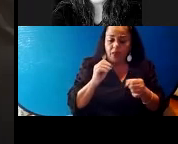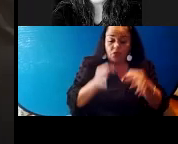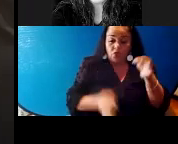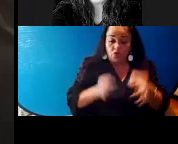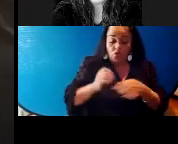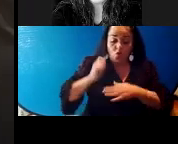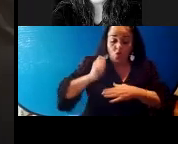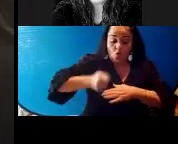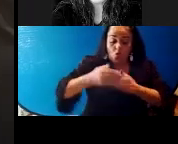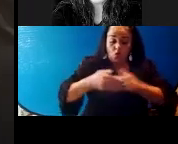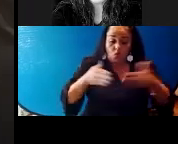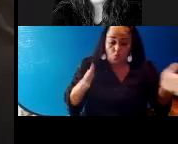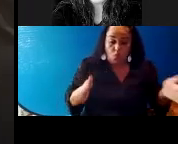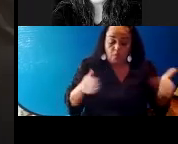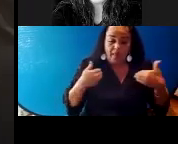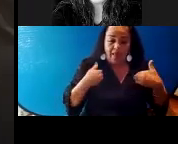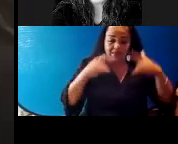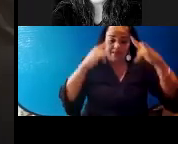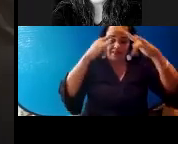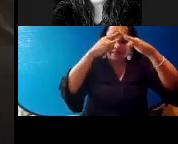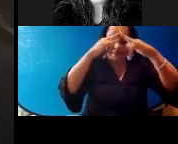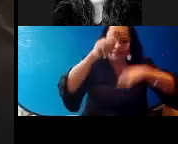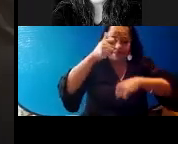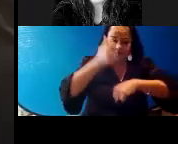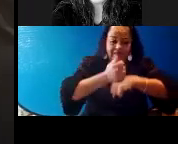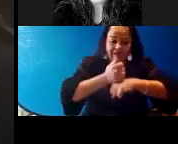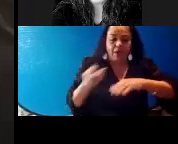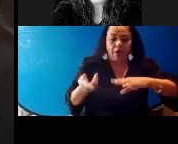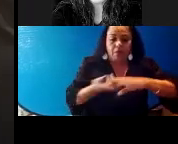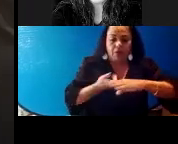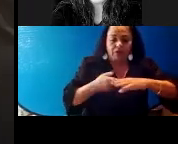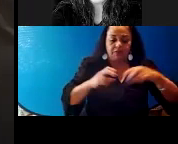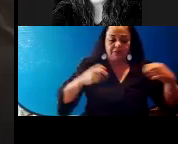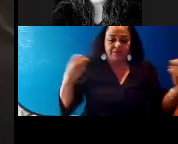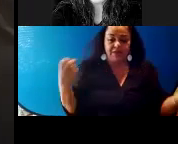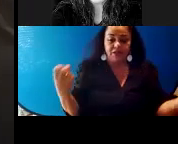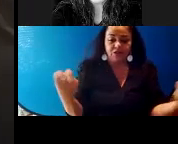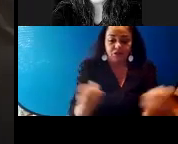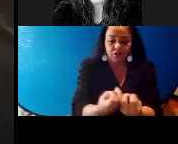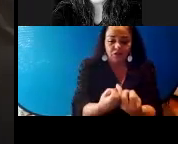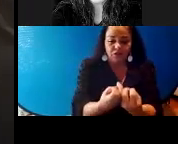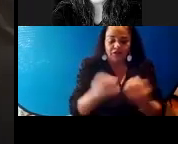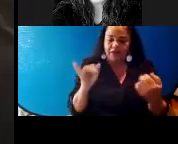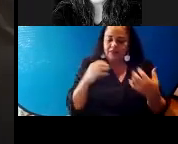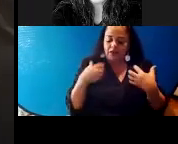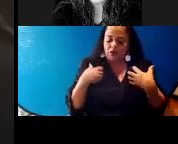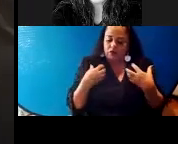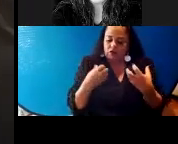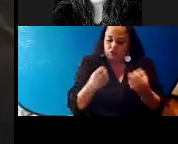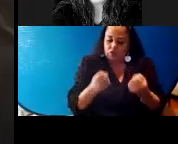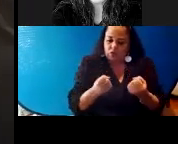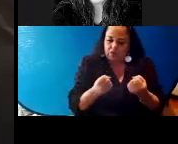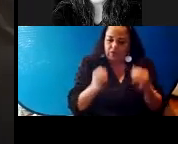has this kind of TP setup. Participants sit in the circle, almost like a restorative practice circle,